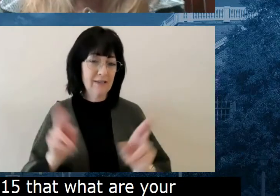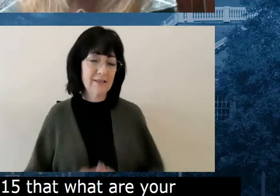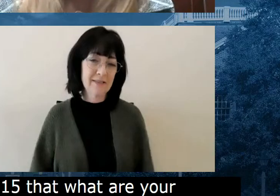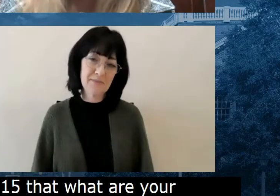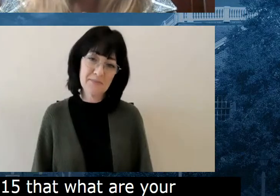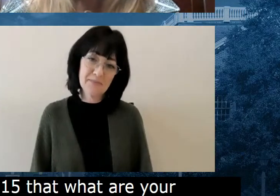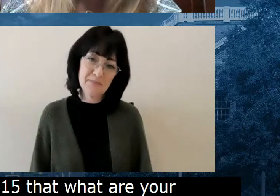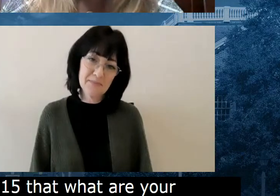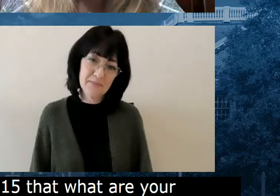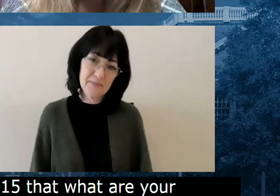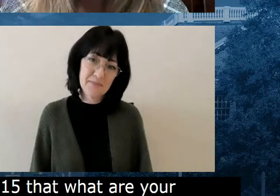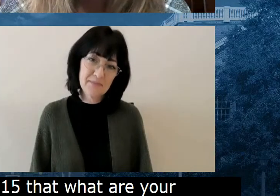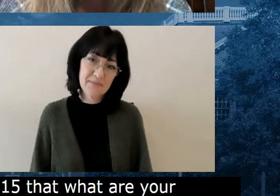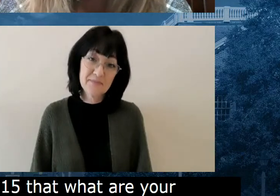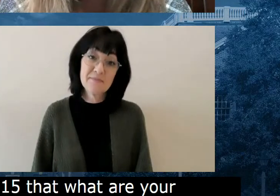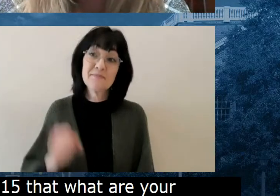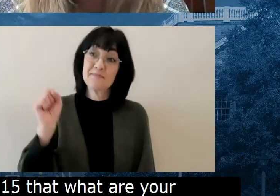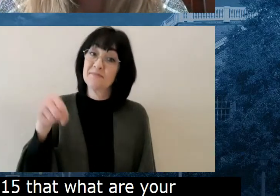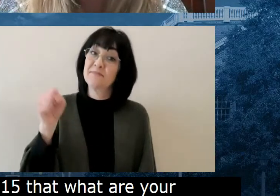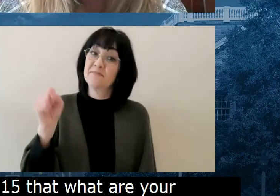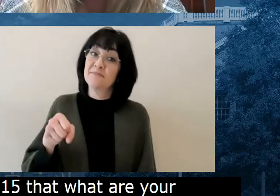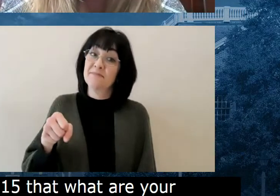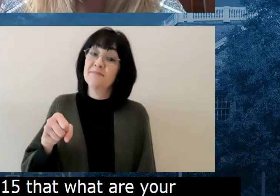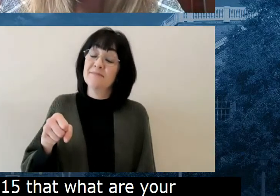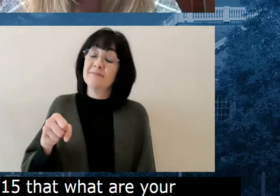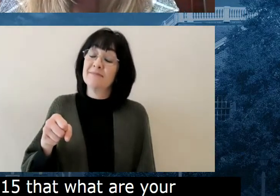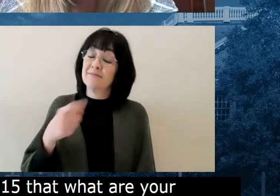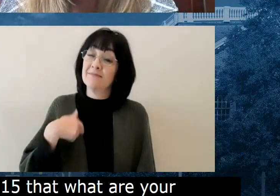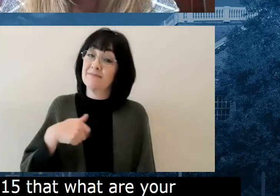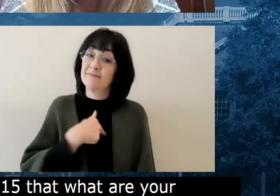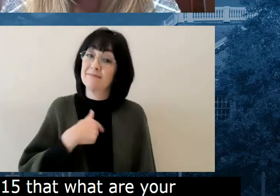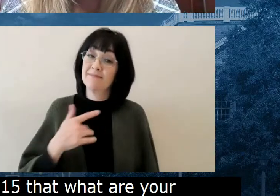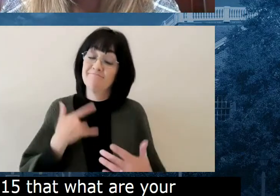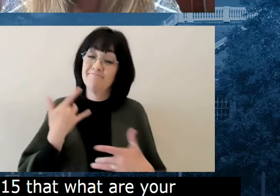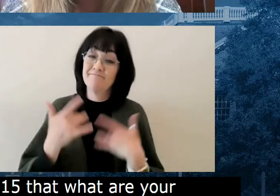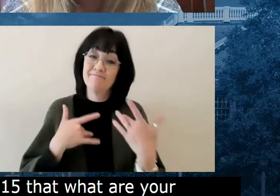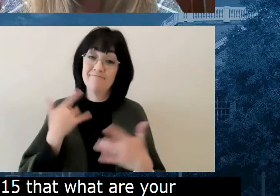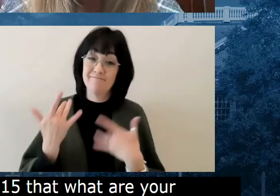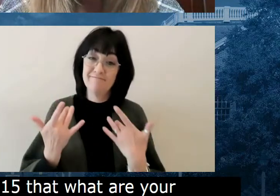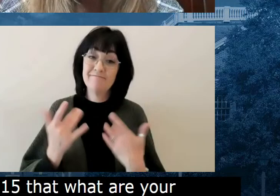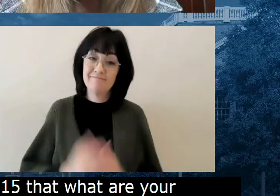Yeah, so we are super excited about it. And we have